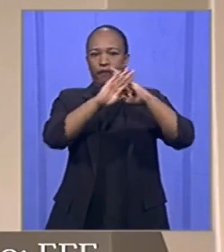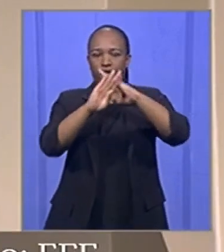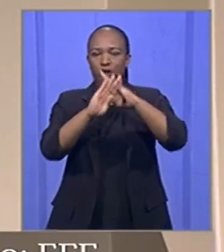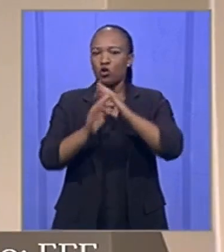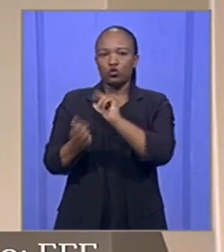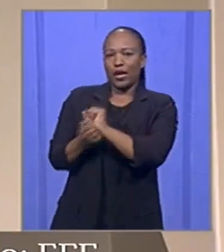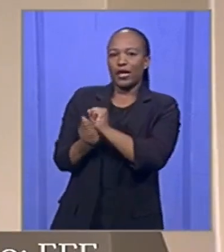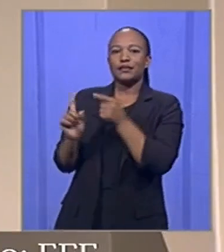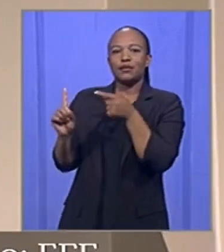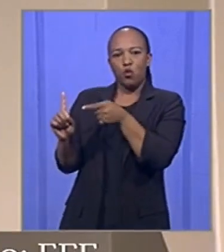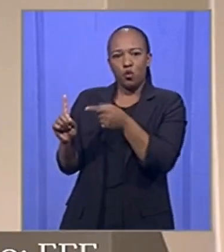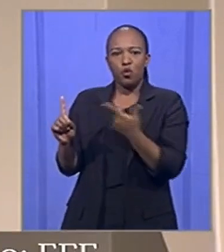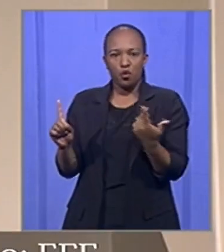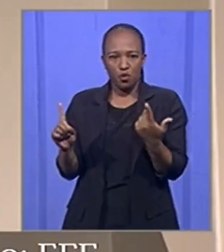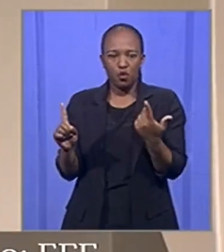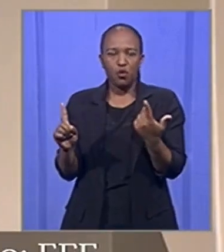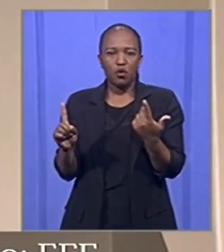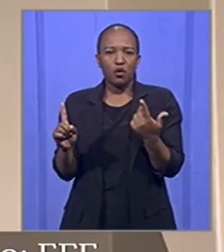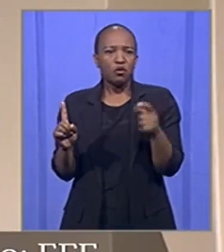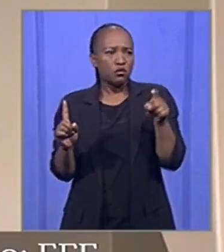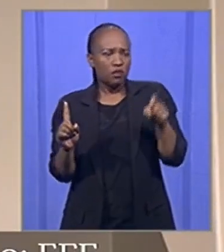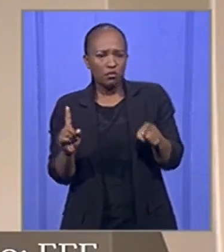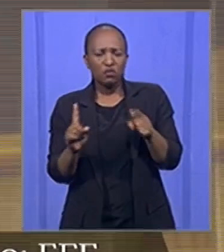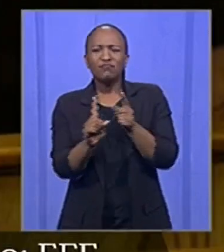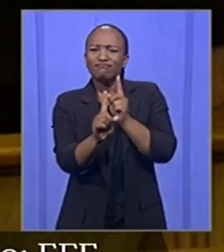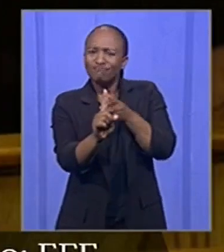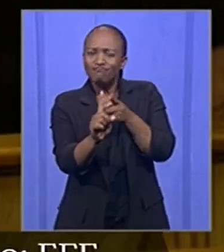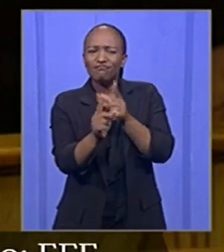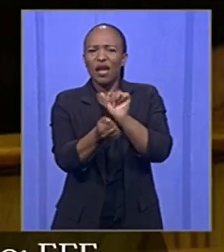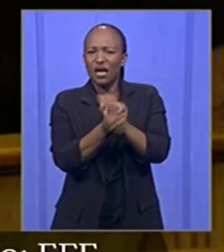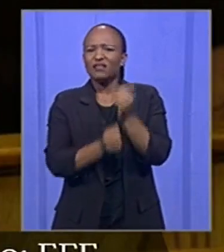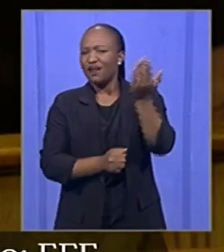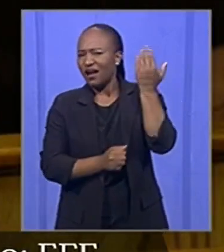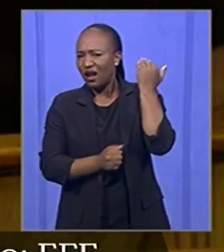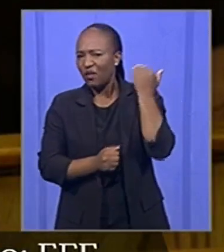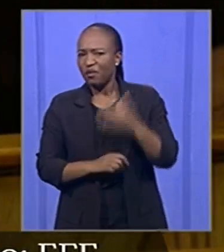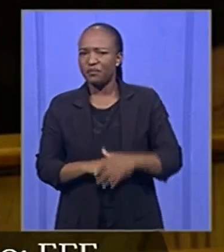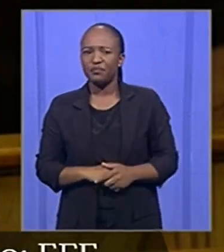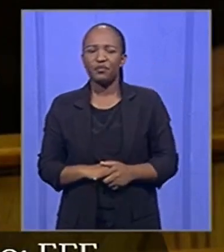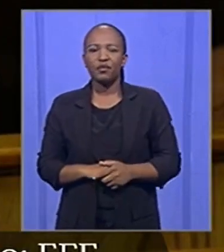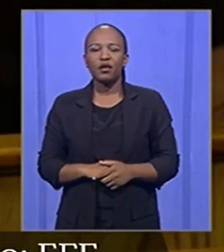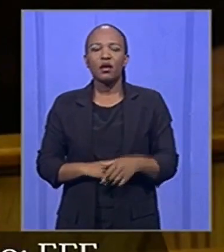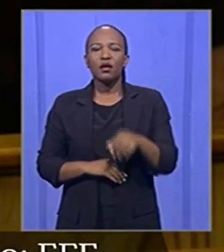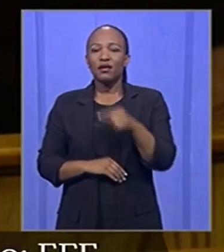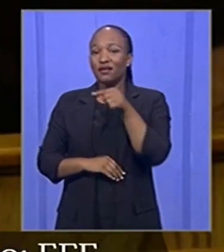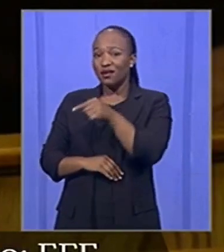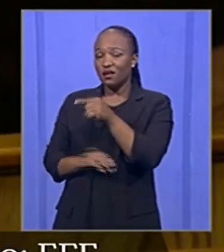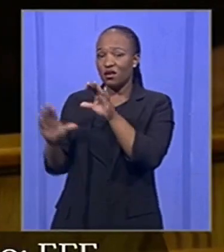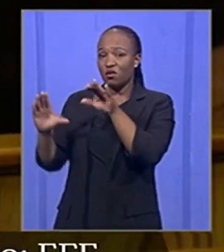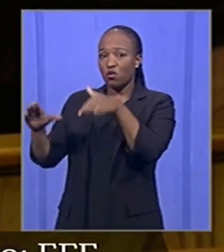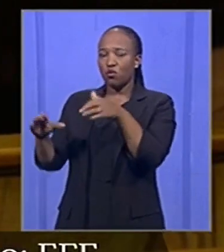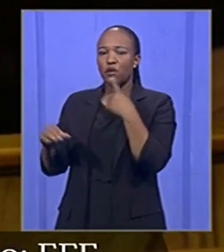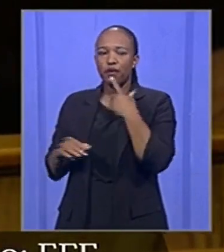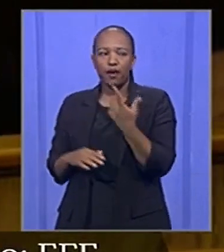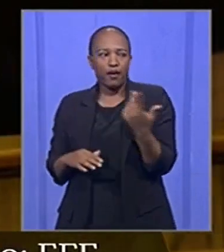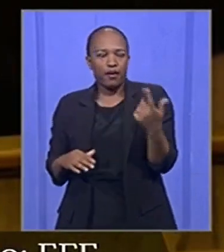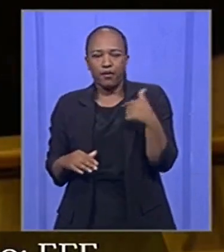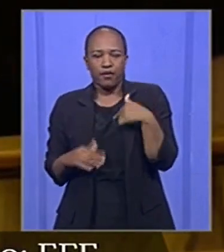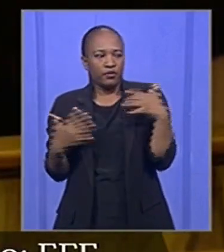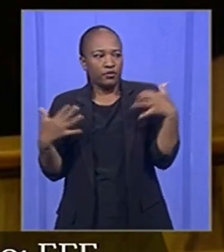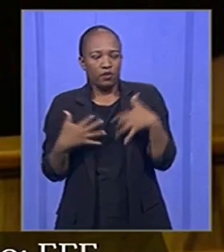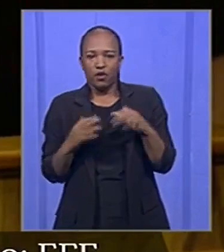arrest. Should have been held accountable long time ago. EFF e re ha o makatse ka ha bona ke boitshwaro